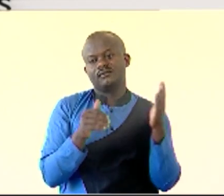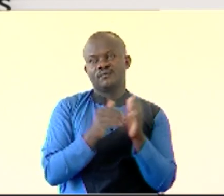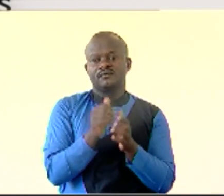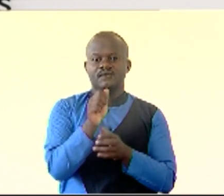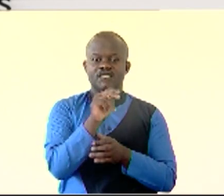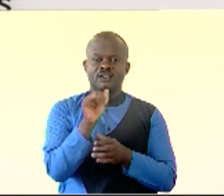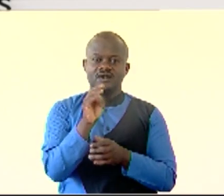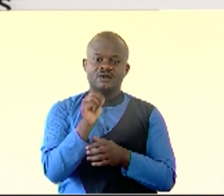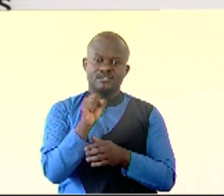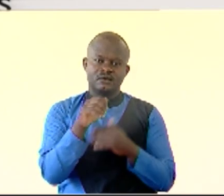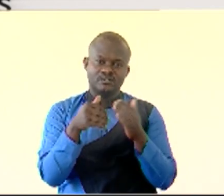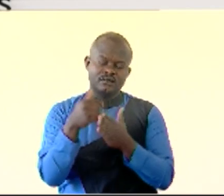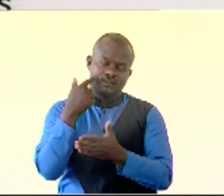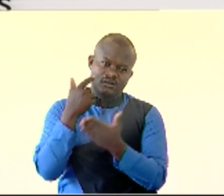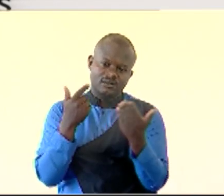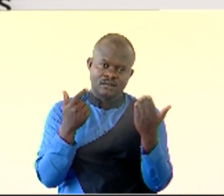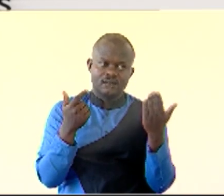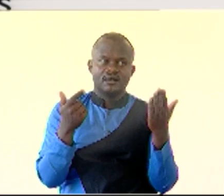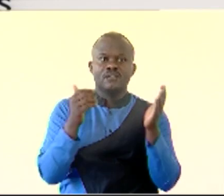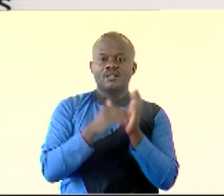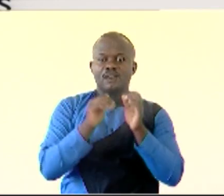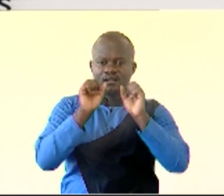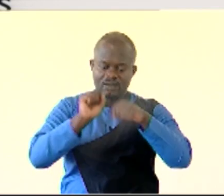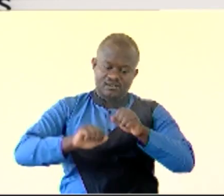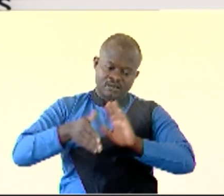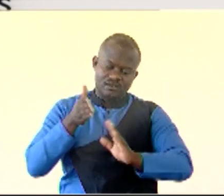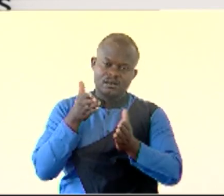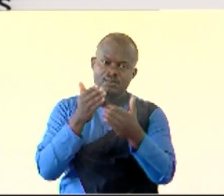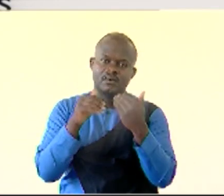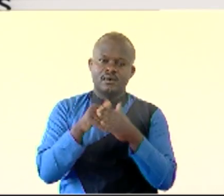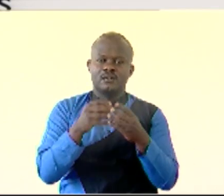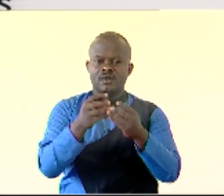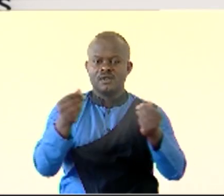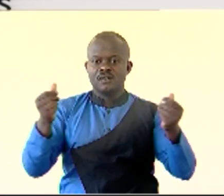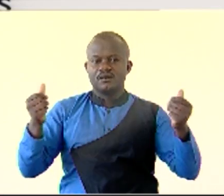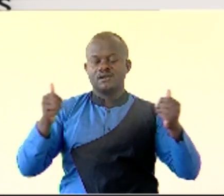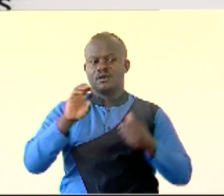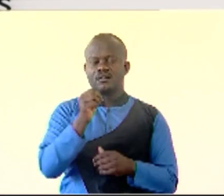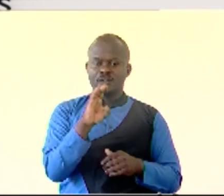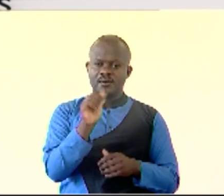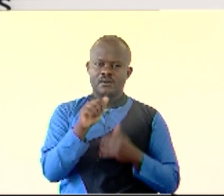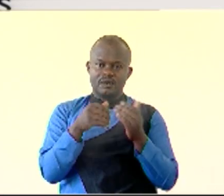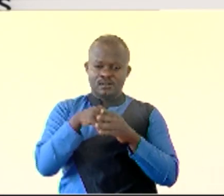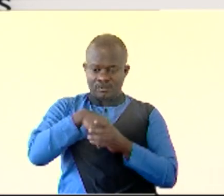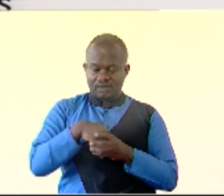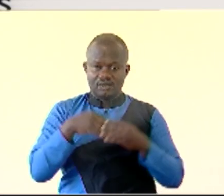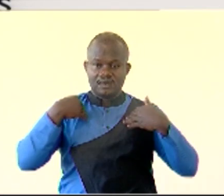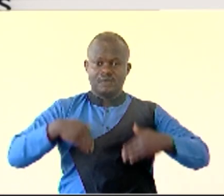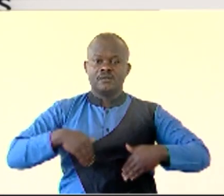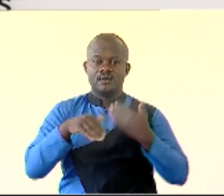biological catalysts. They can speed up or they can slow down the rate of chemical reaction in the body. They